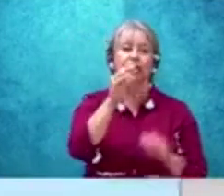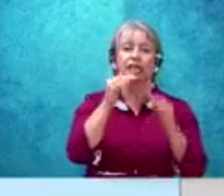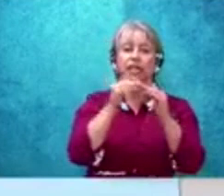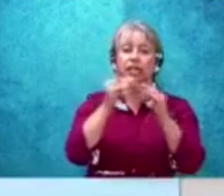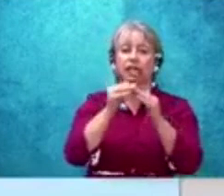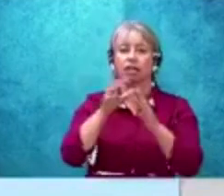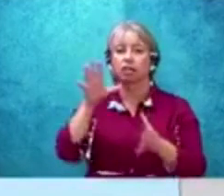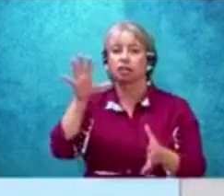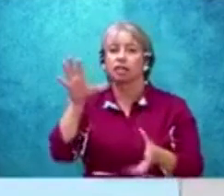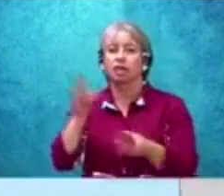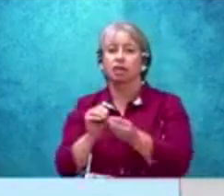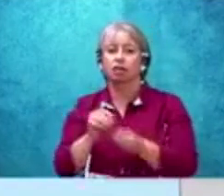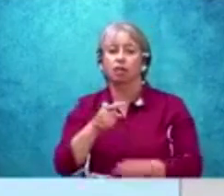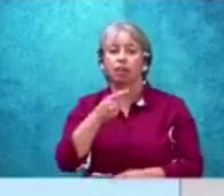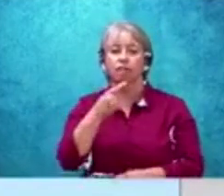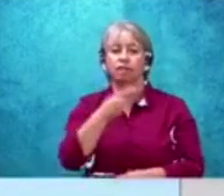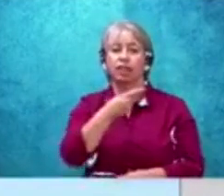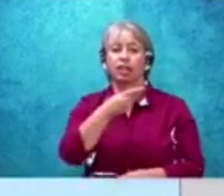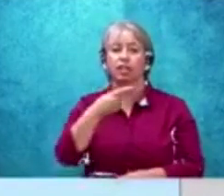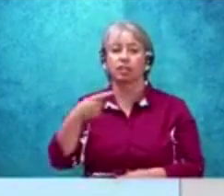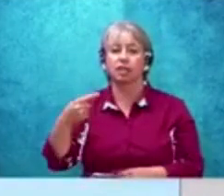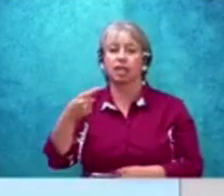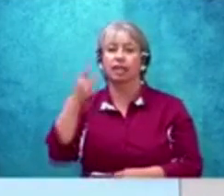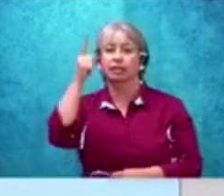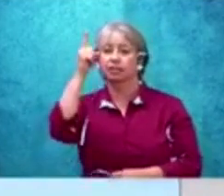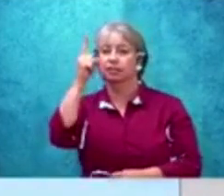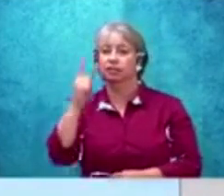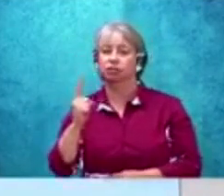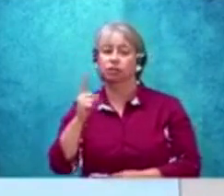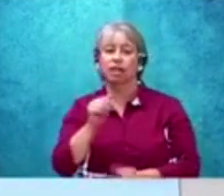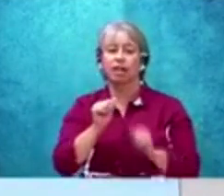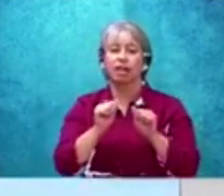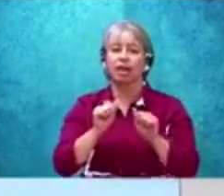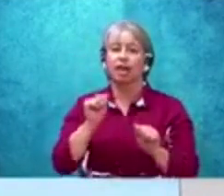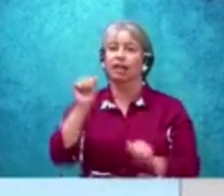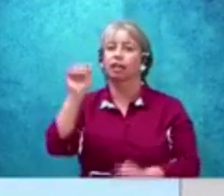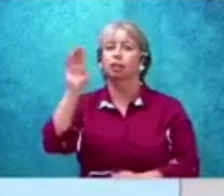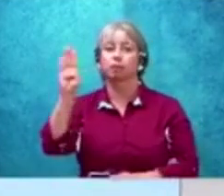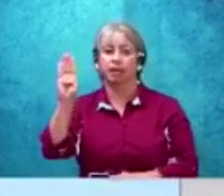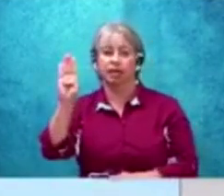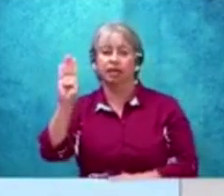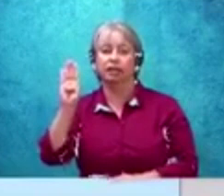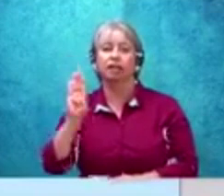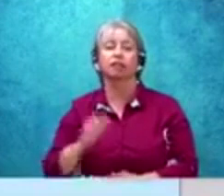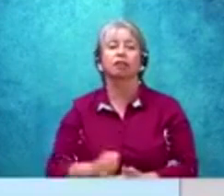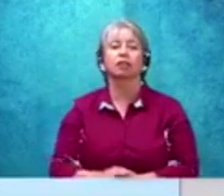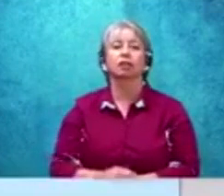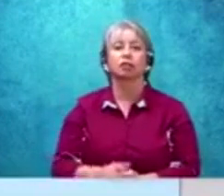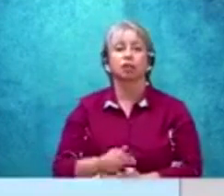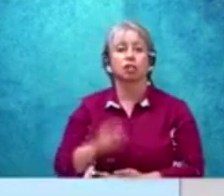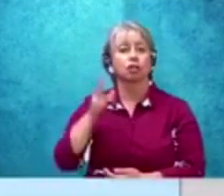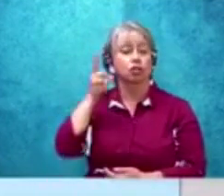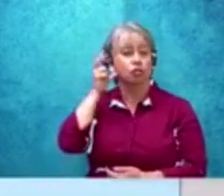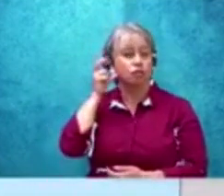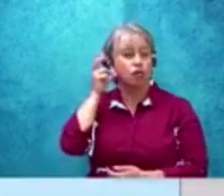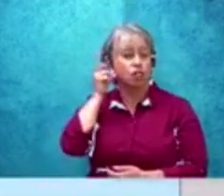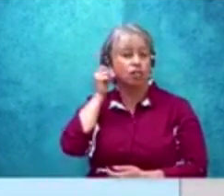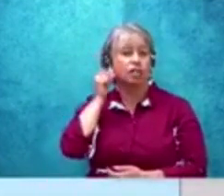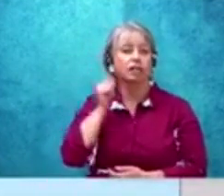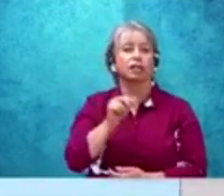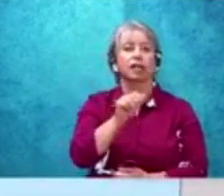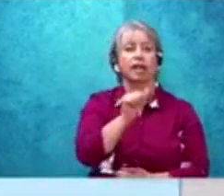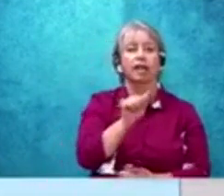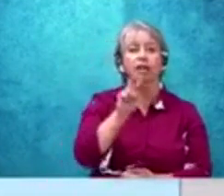sum of the squared legs, which are A and B. You may have heard the equation before, A squared plus B